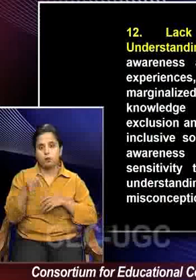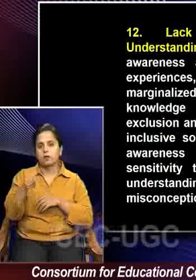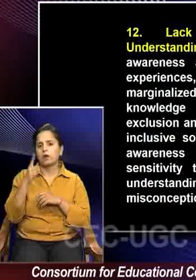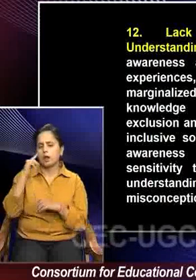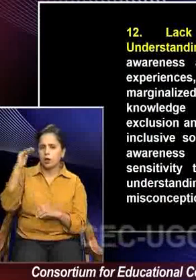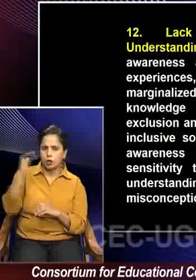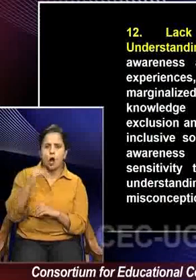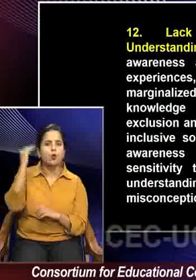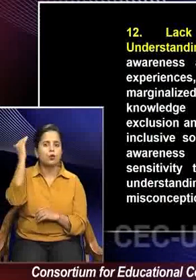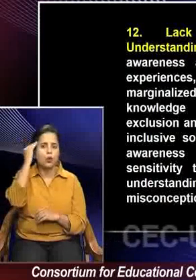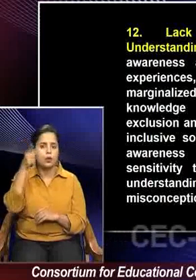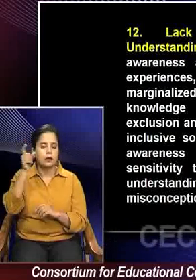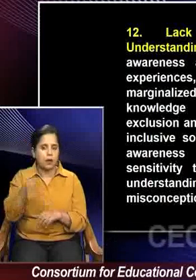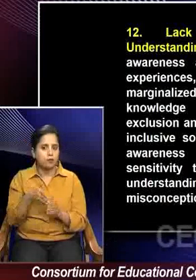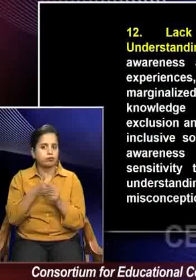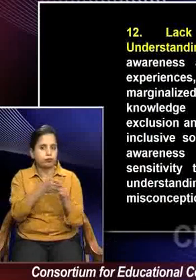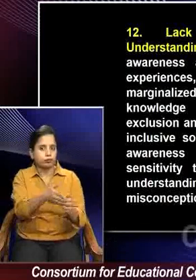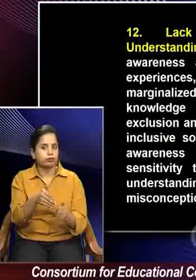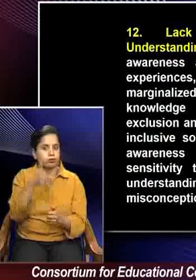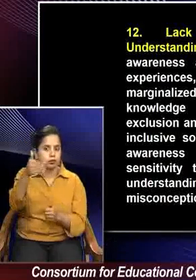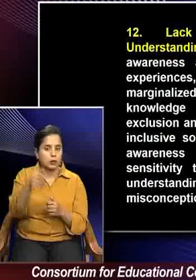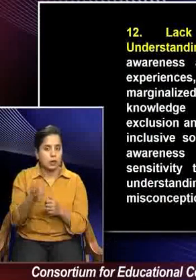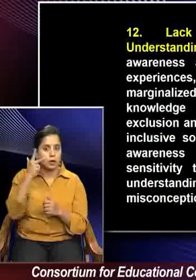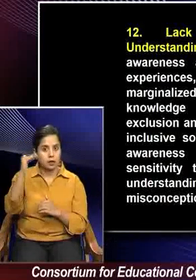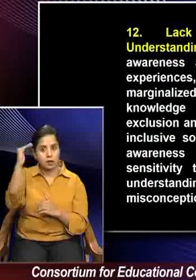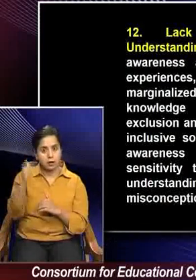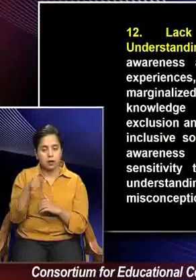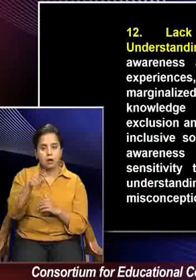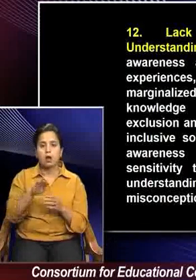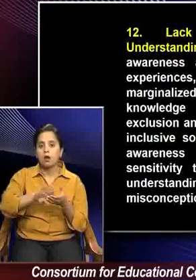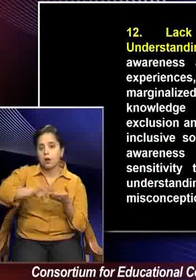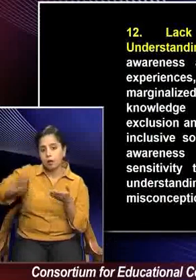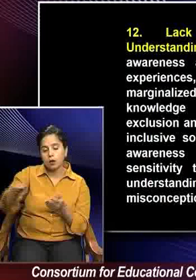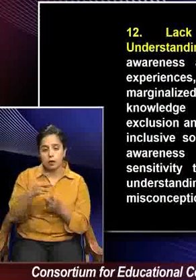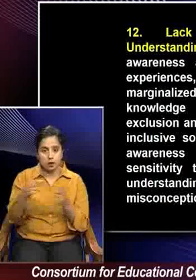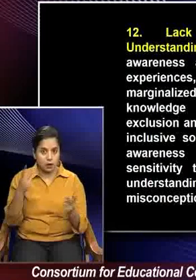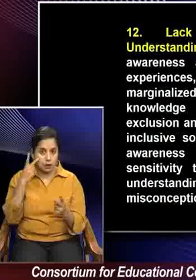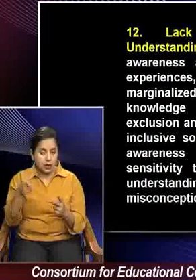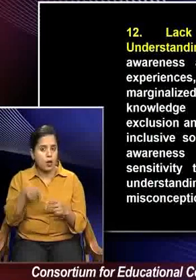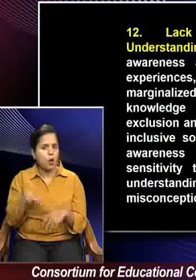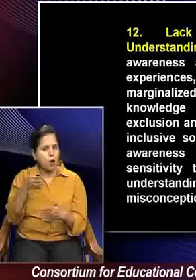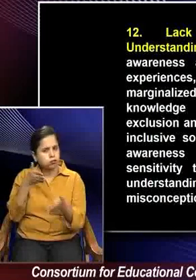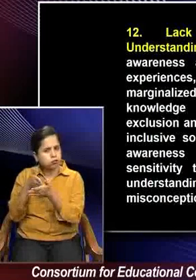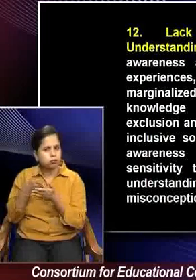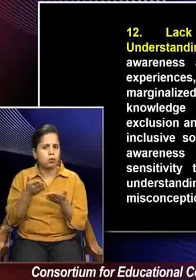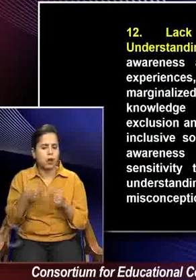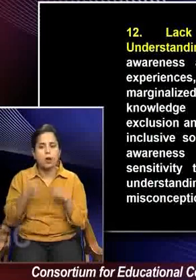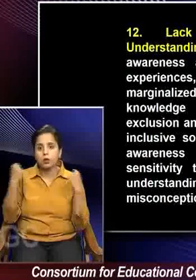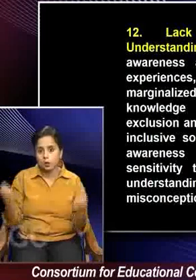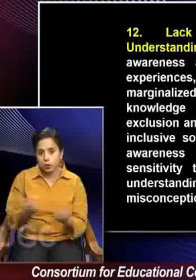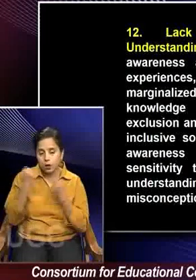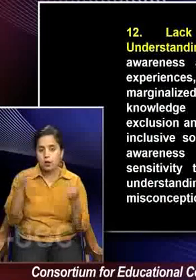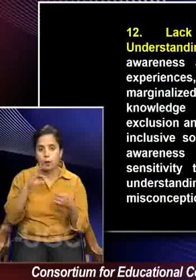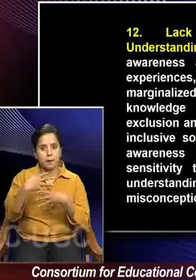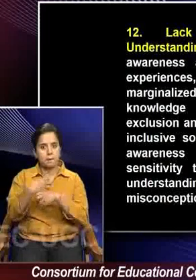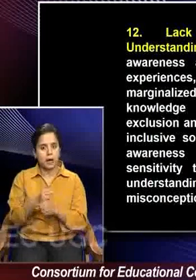of knowledge can lead to inadvertent exclusion and hinder the efforts to create